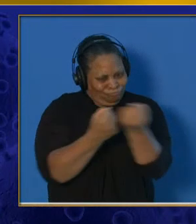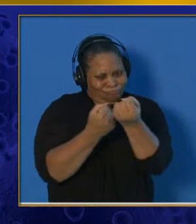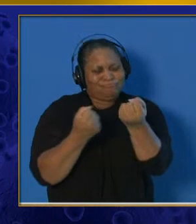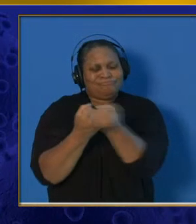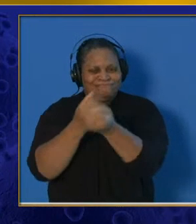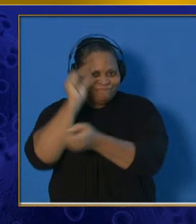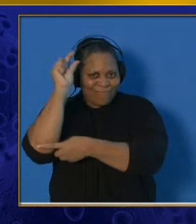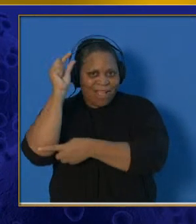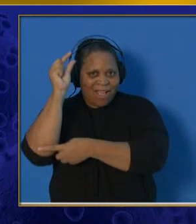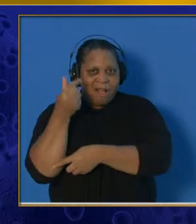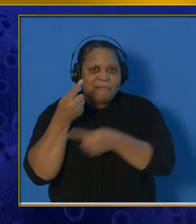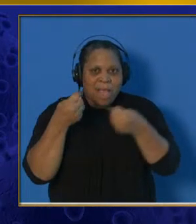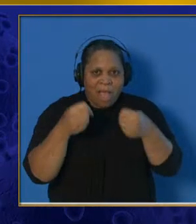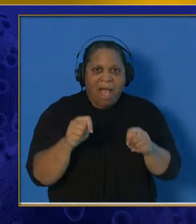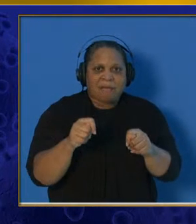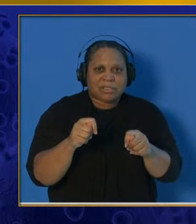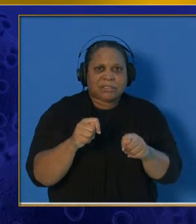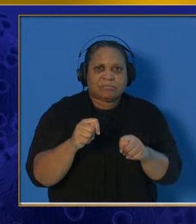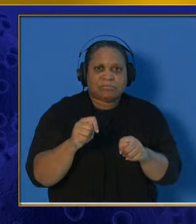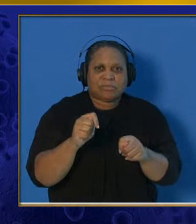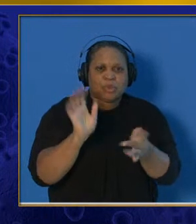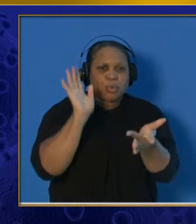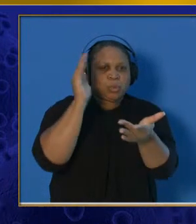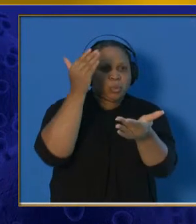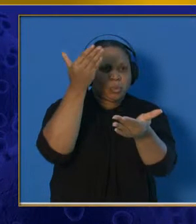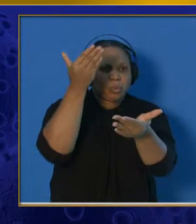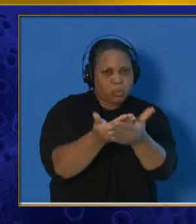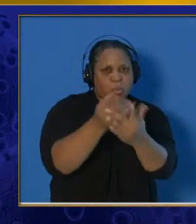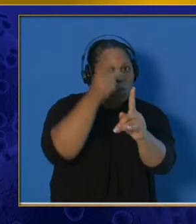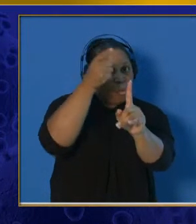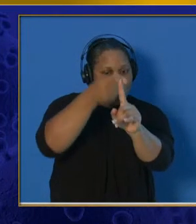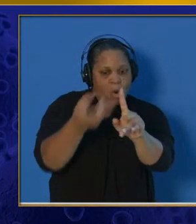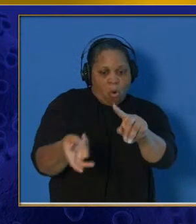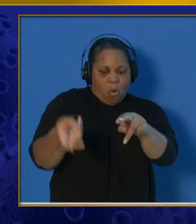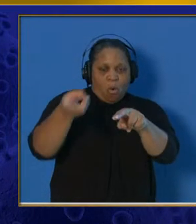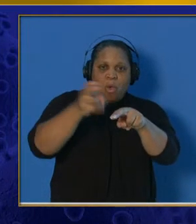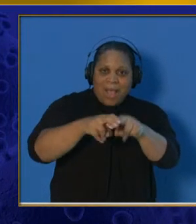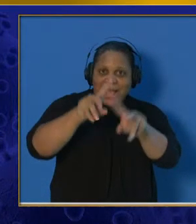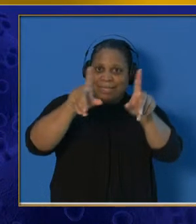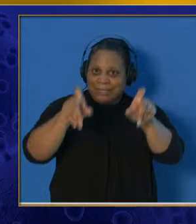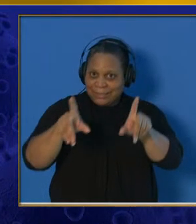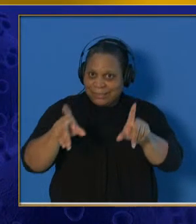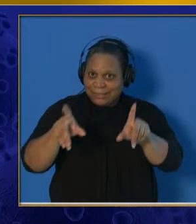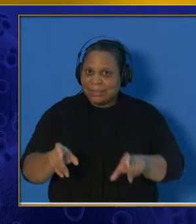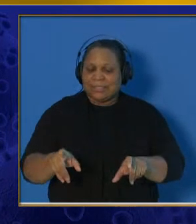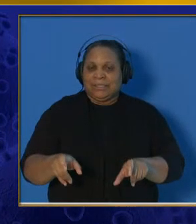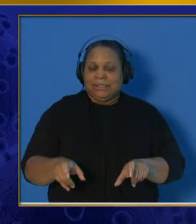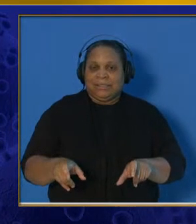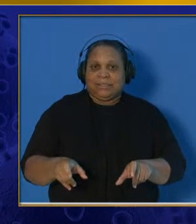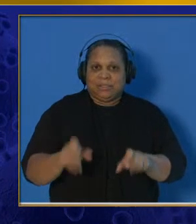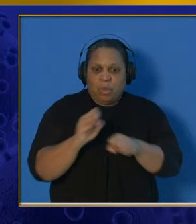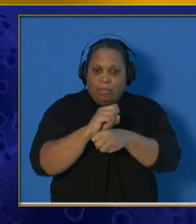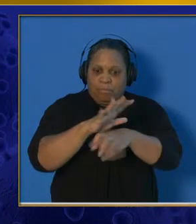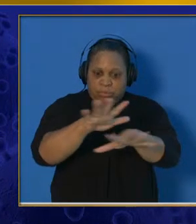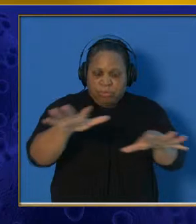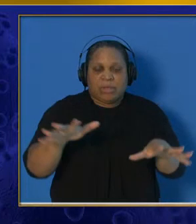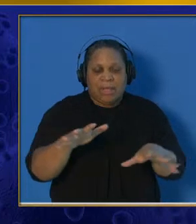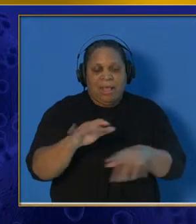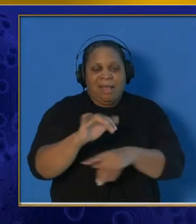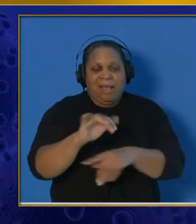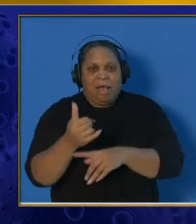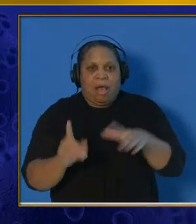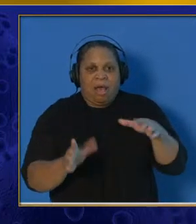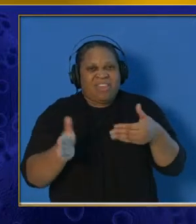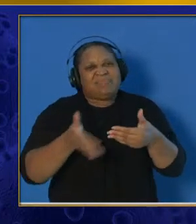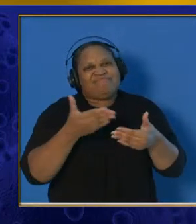government's efforts in helping us to reach our goal of increasing our testing capabilities and the frequency of tests. Other convenient